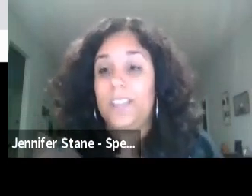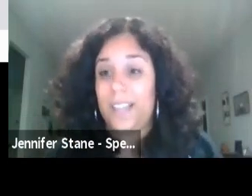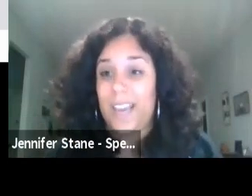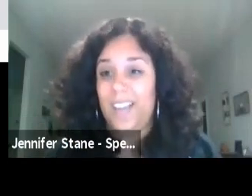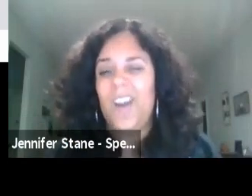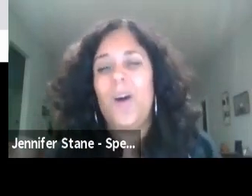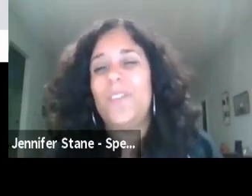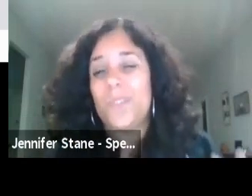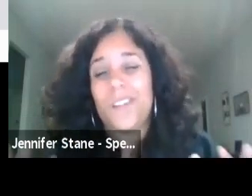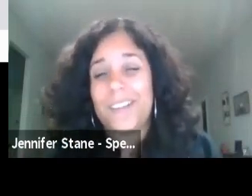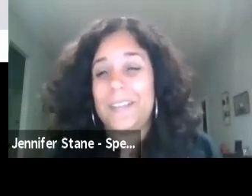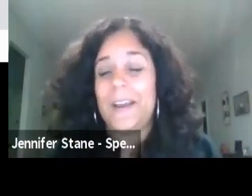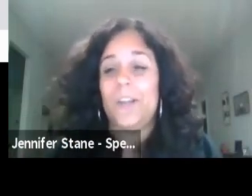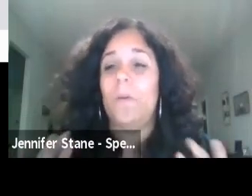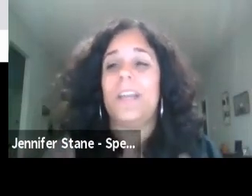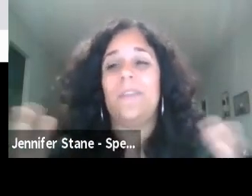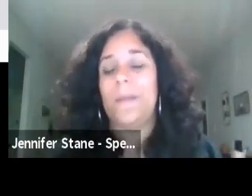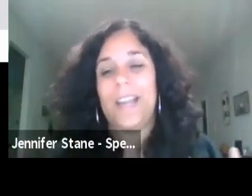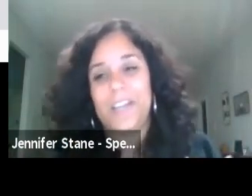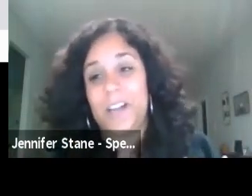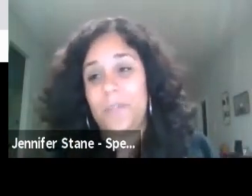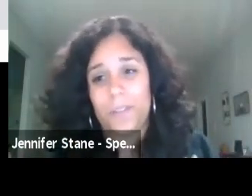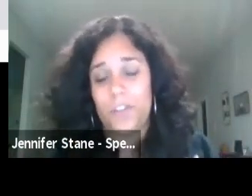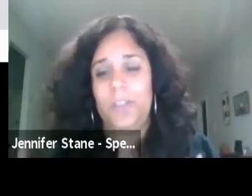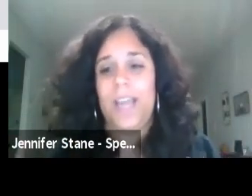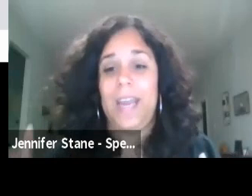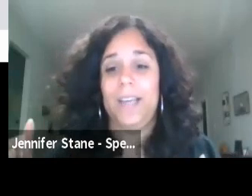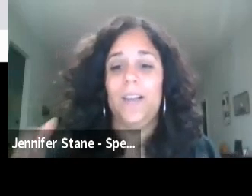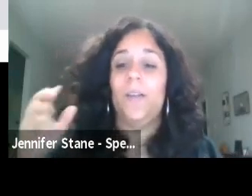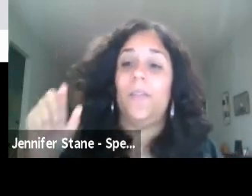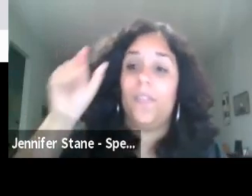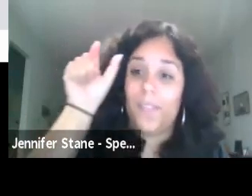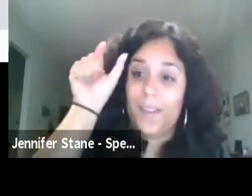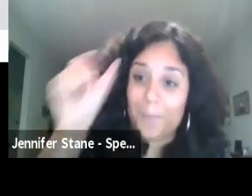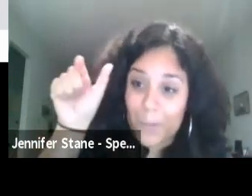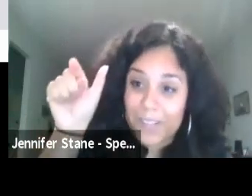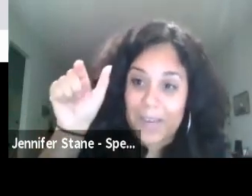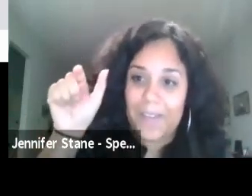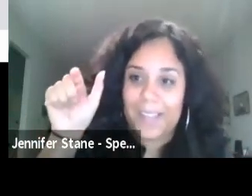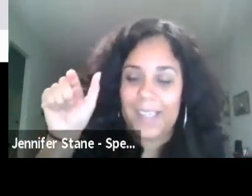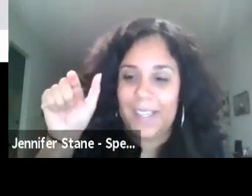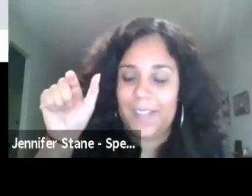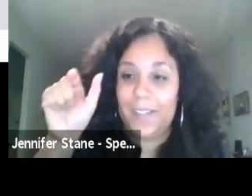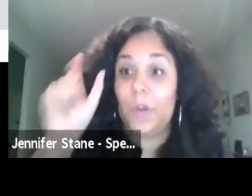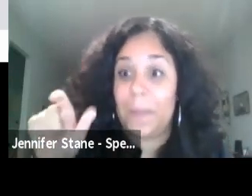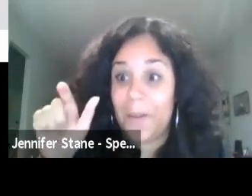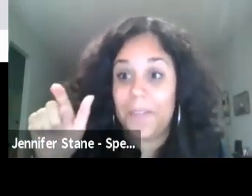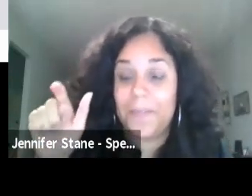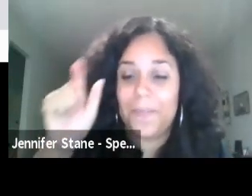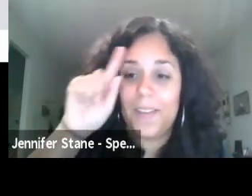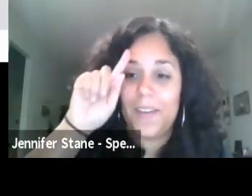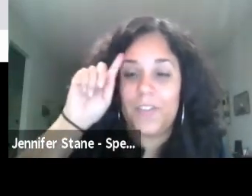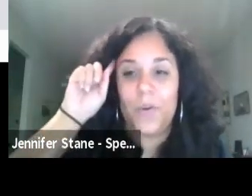to things like that. And almost, with all honesty, guys, almost every medication out there that you could take, the #1 side effect is dry